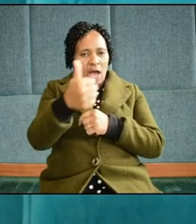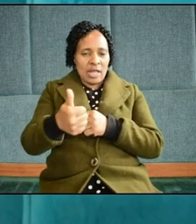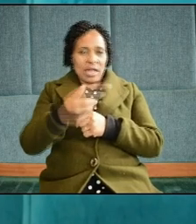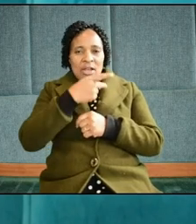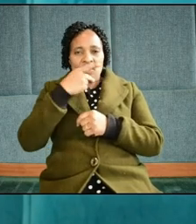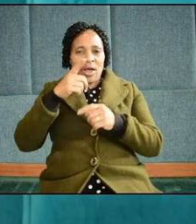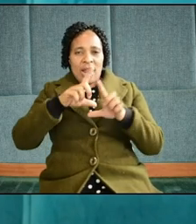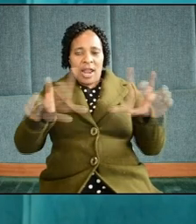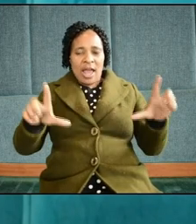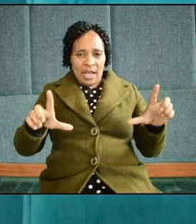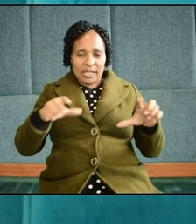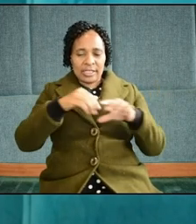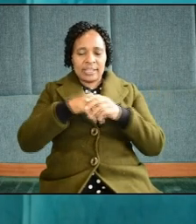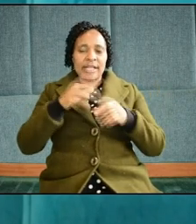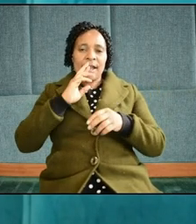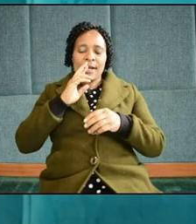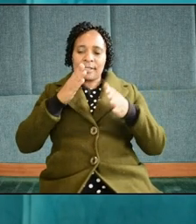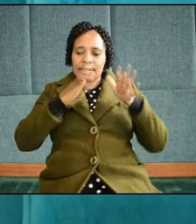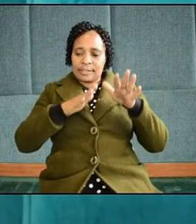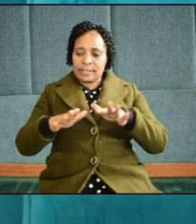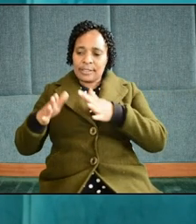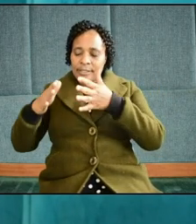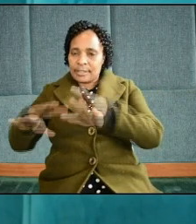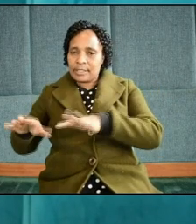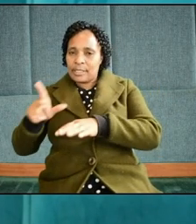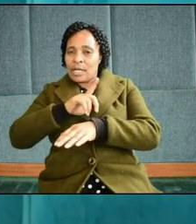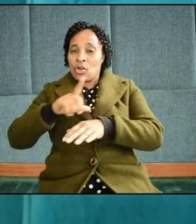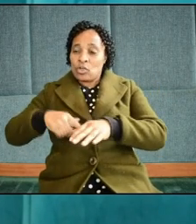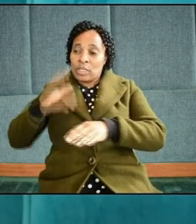wilderness along the route to the Red Sea, as the Lord had directed me.